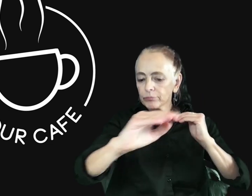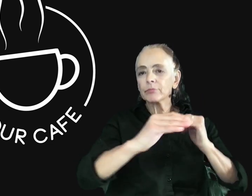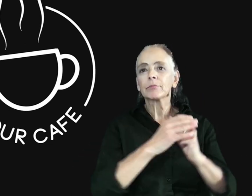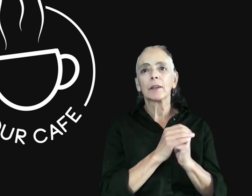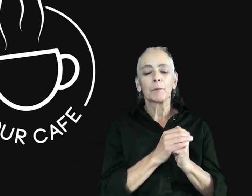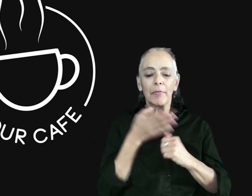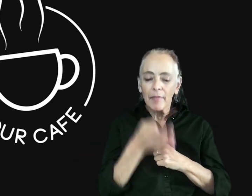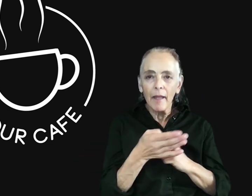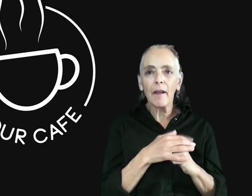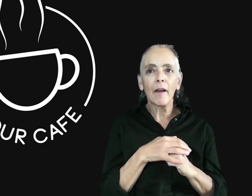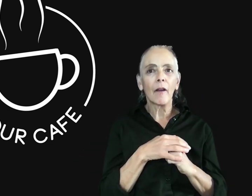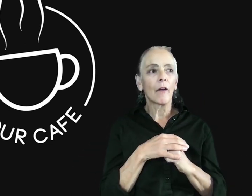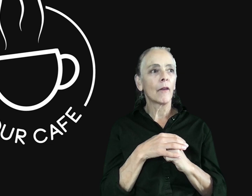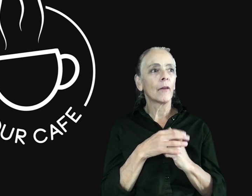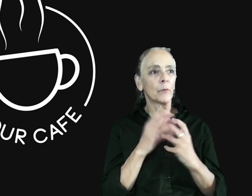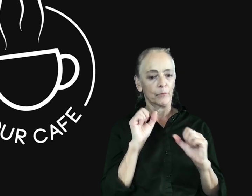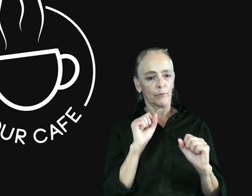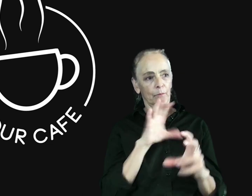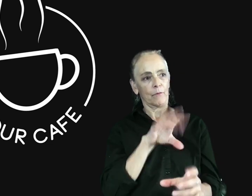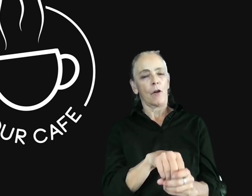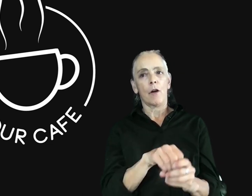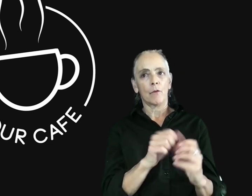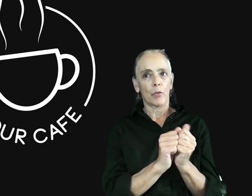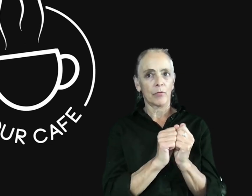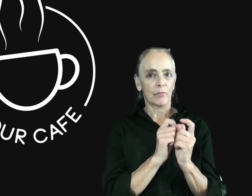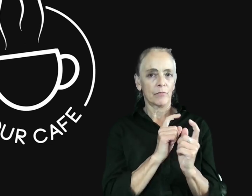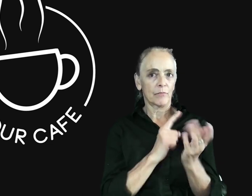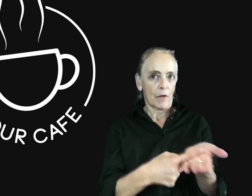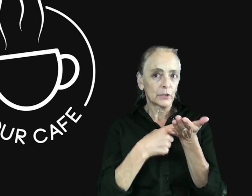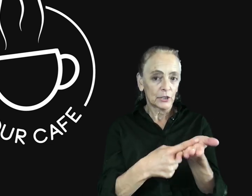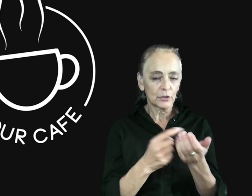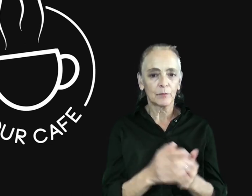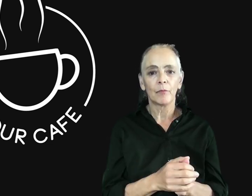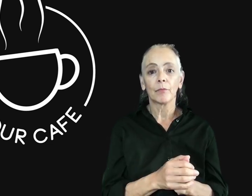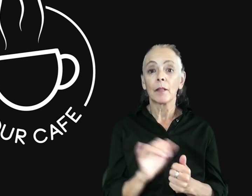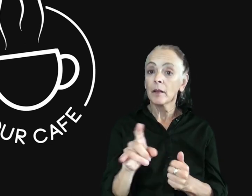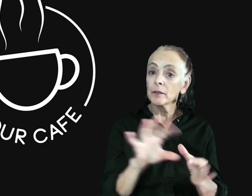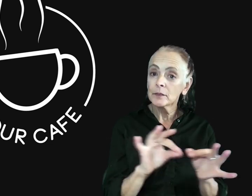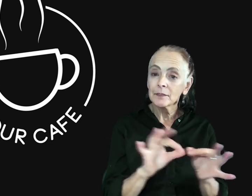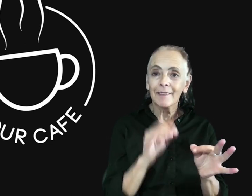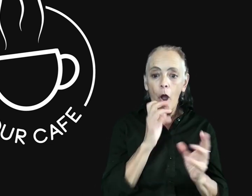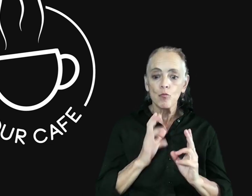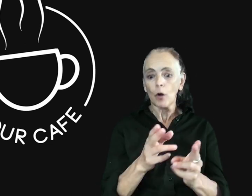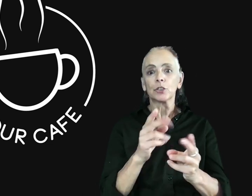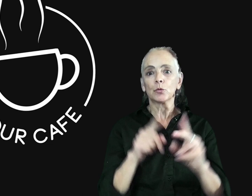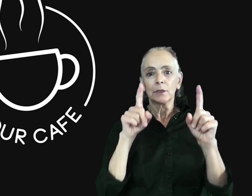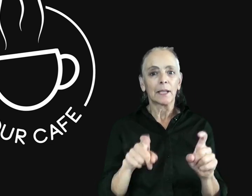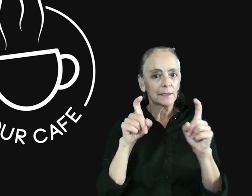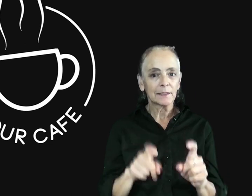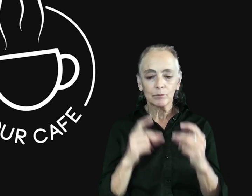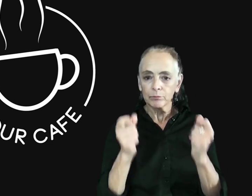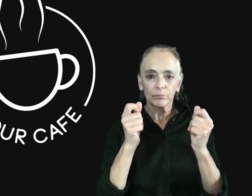consistency of what you're able to kind of be a part of these conversations and again like you were saying it's not rushing into the test room it's